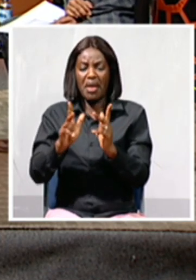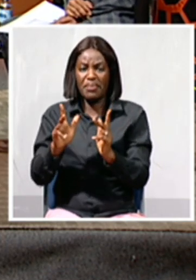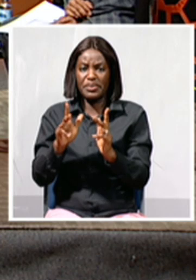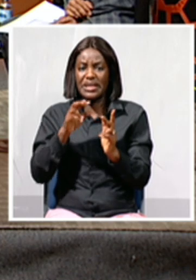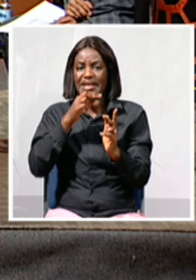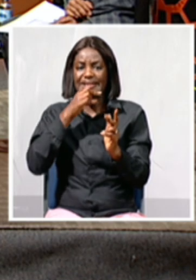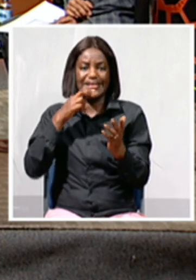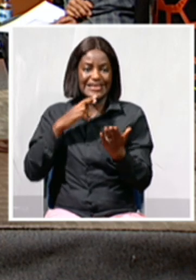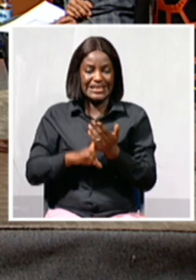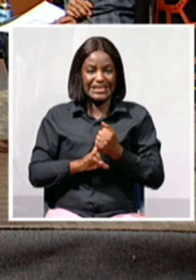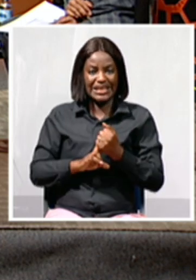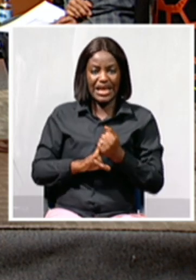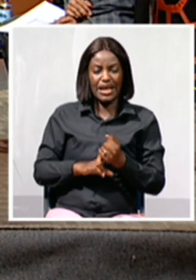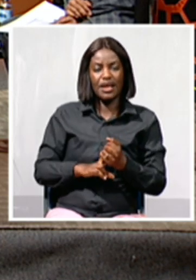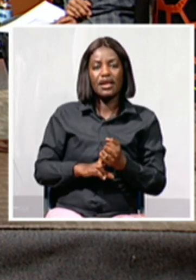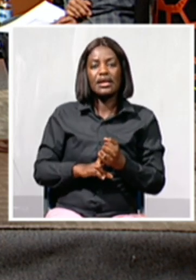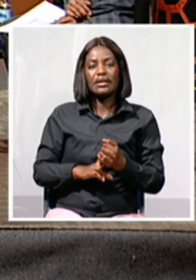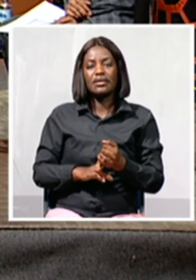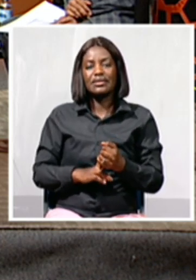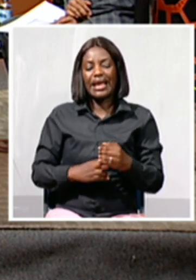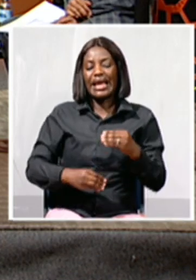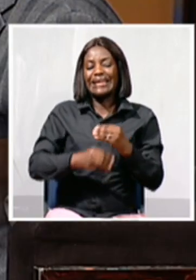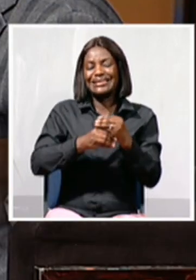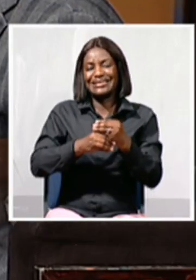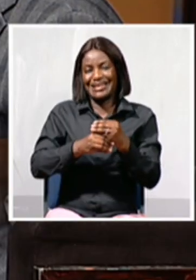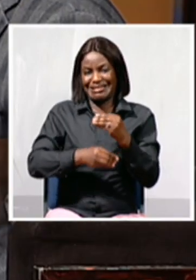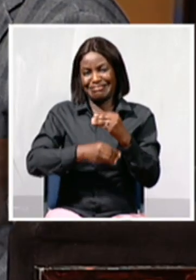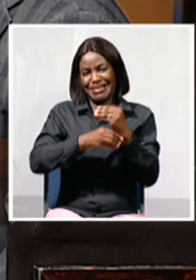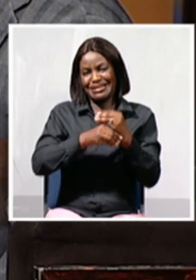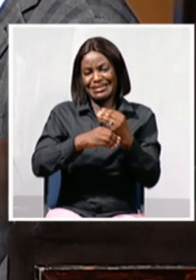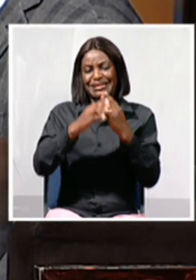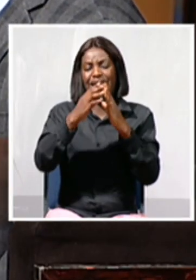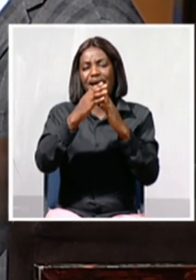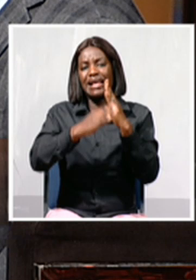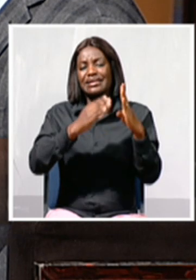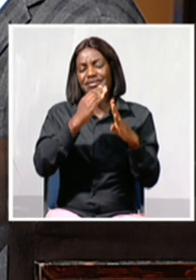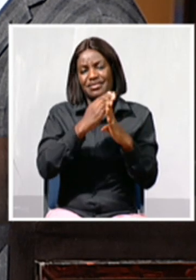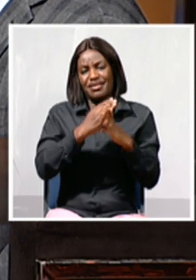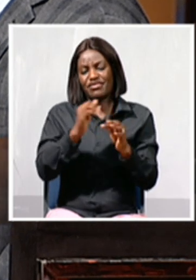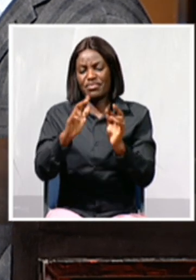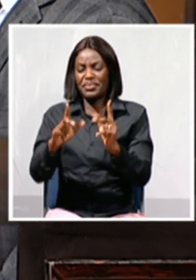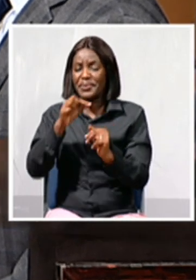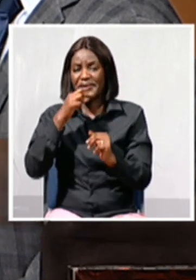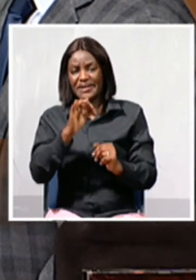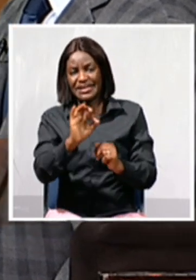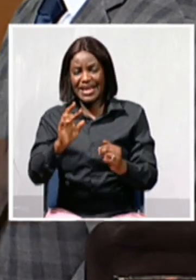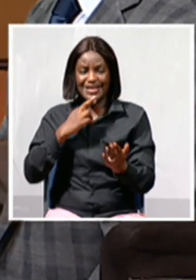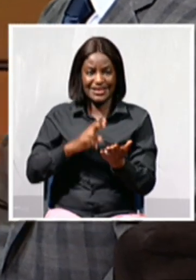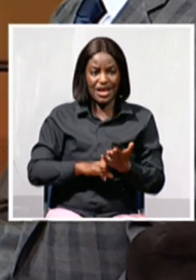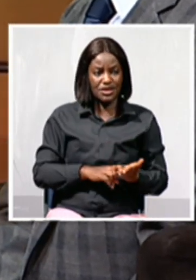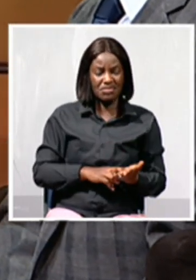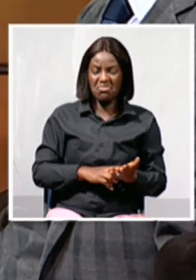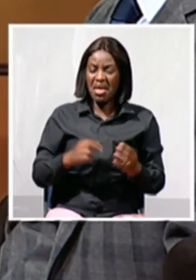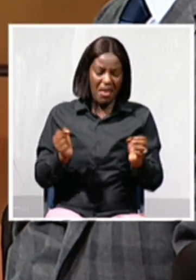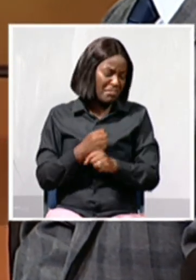be conducting the supplementary registration of voters for this election cycle. Due to some legal requirements,